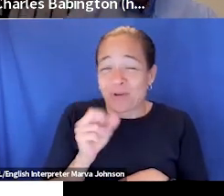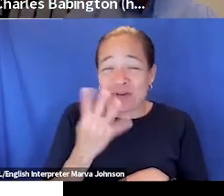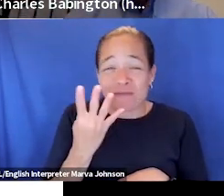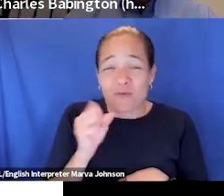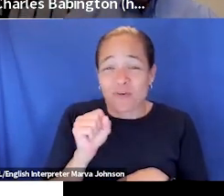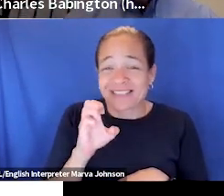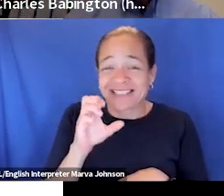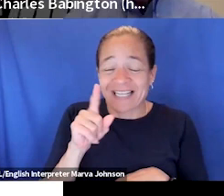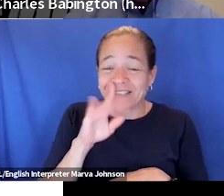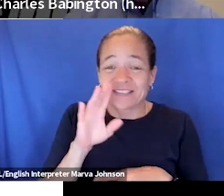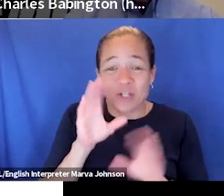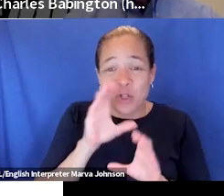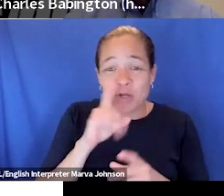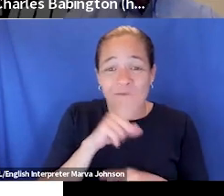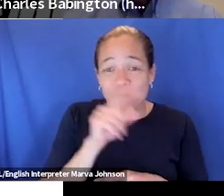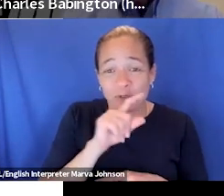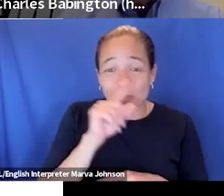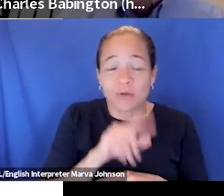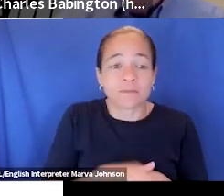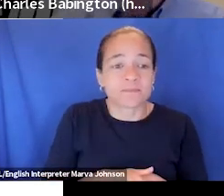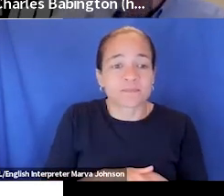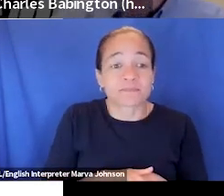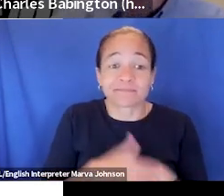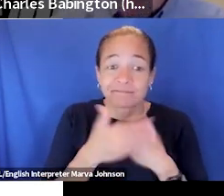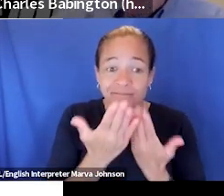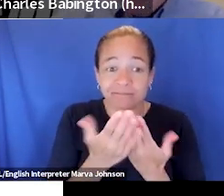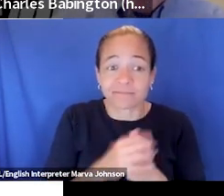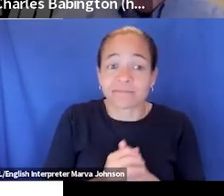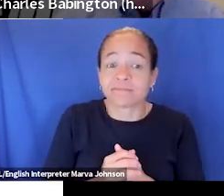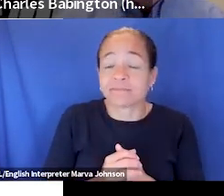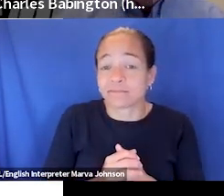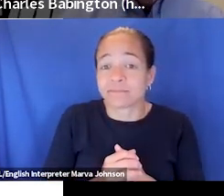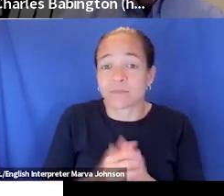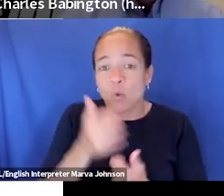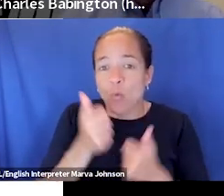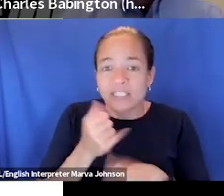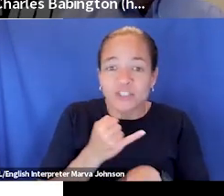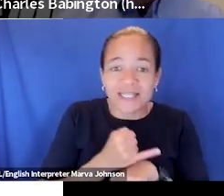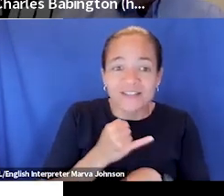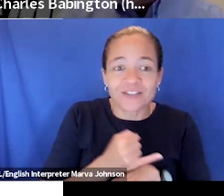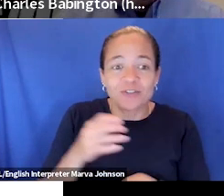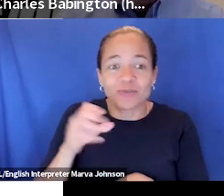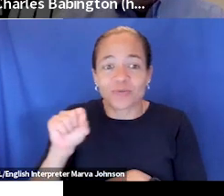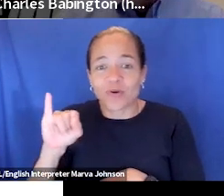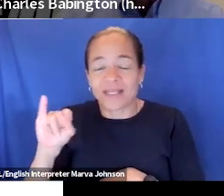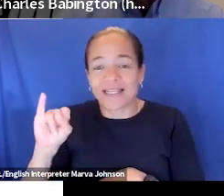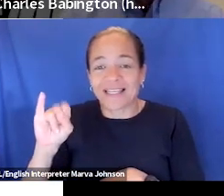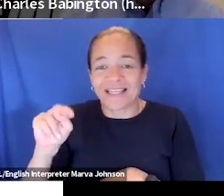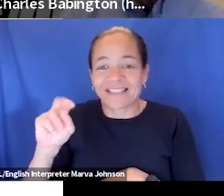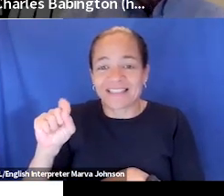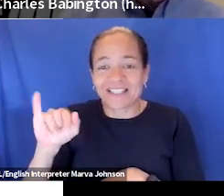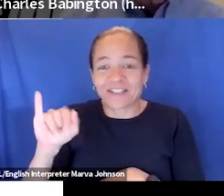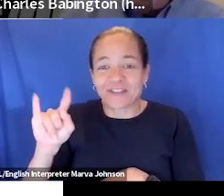it up. Affect or effect. Brookings Institute or Brookings Institution, which is it? I ask this question